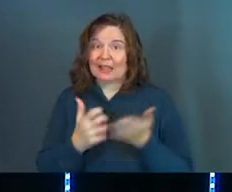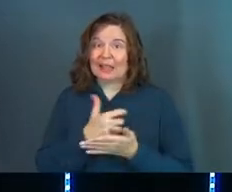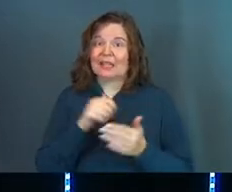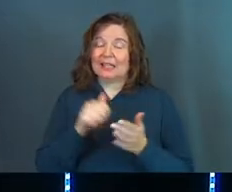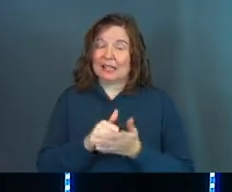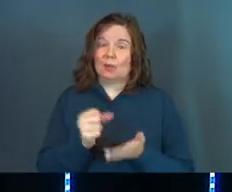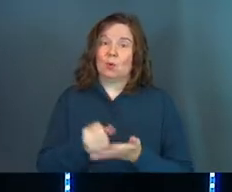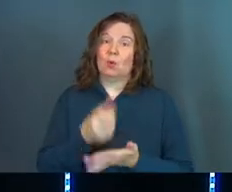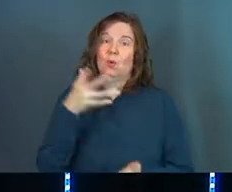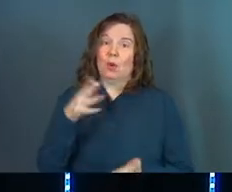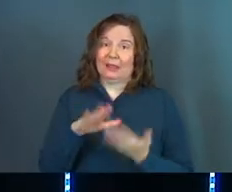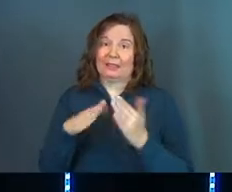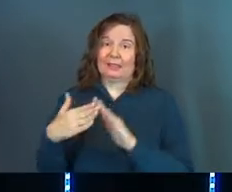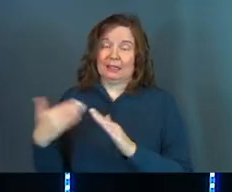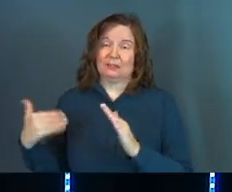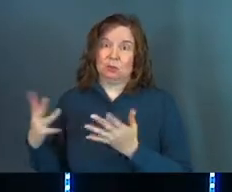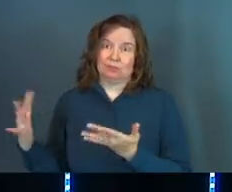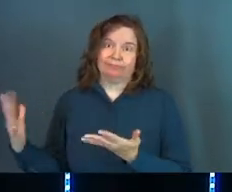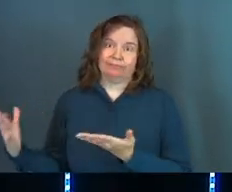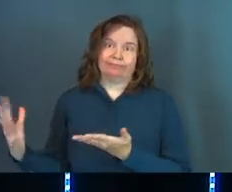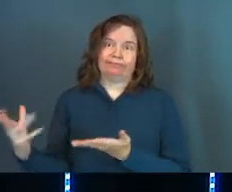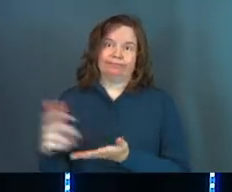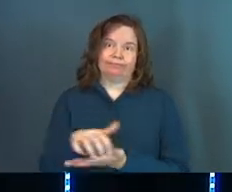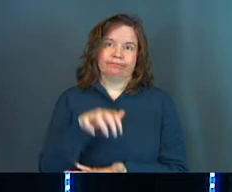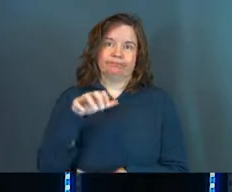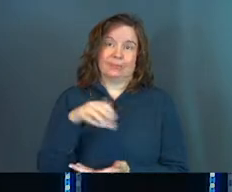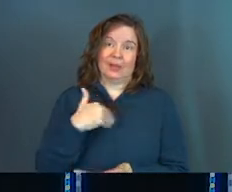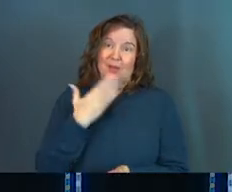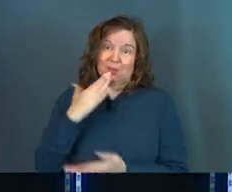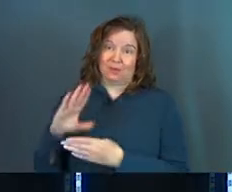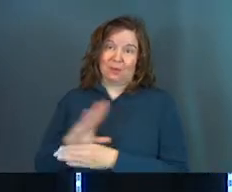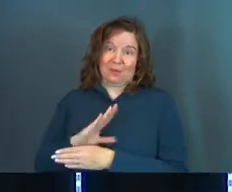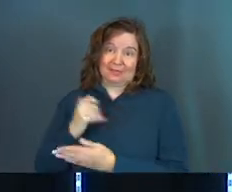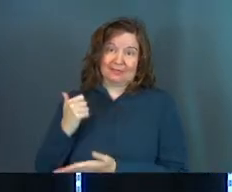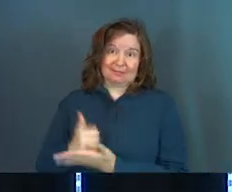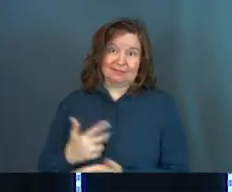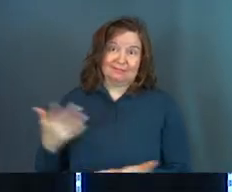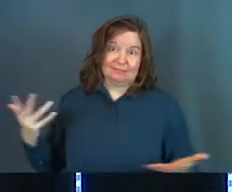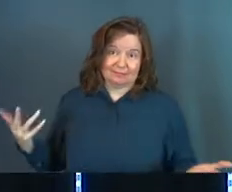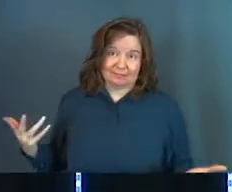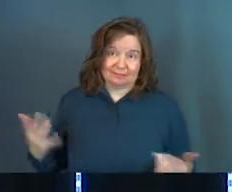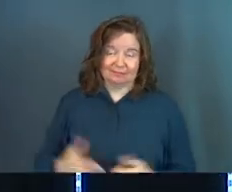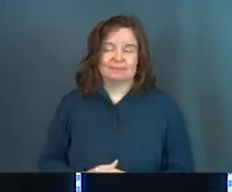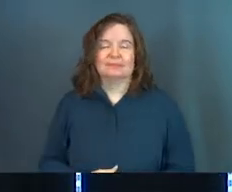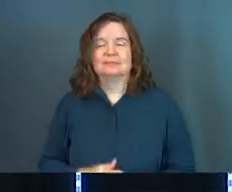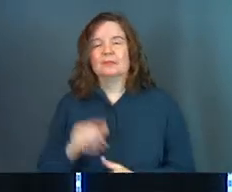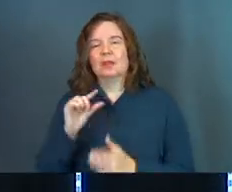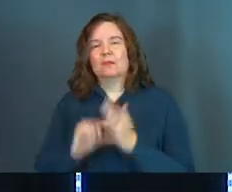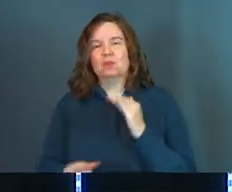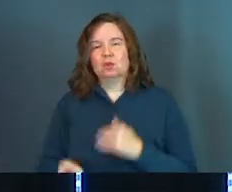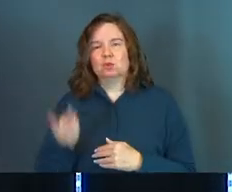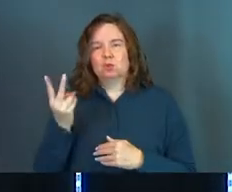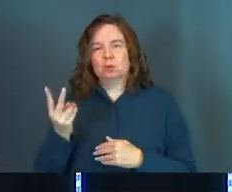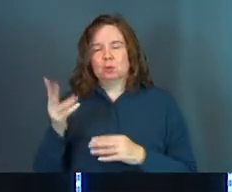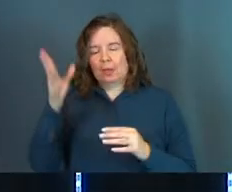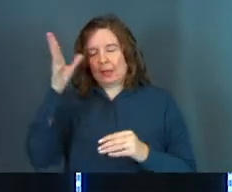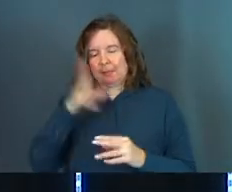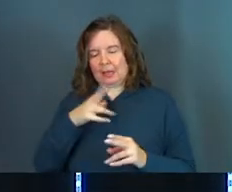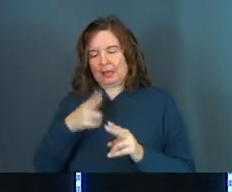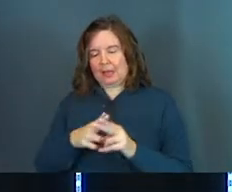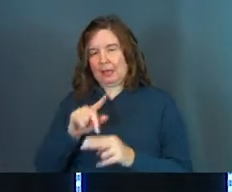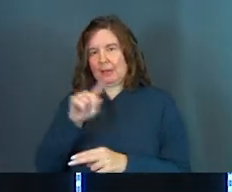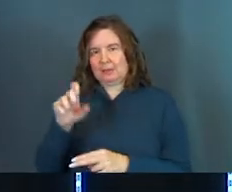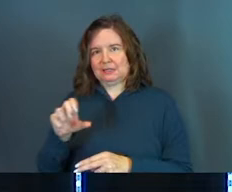collector in a wealthy city, and that's good for business, amen? Verse 2, a man was there by the name